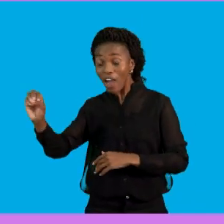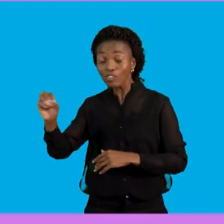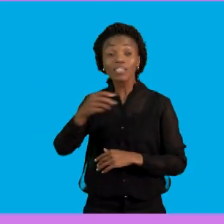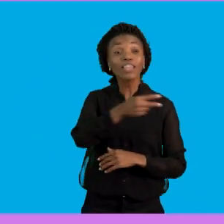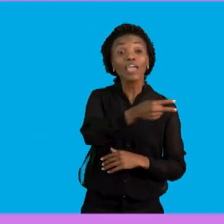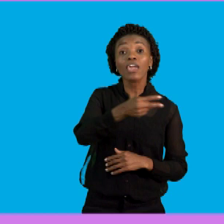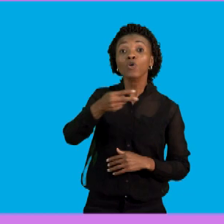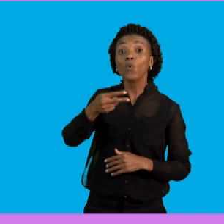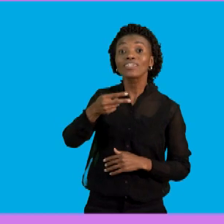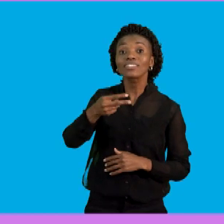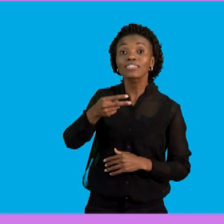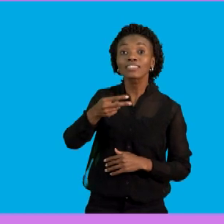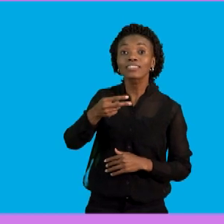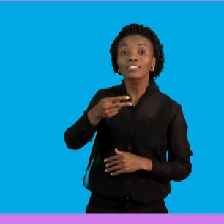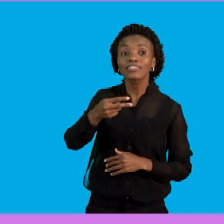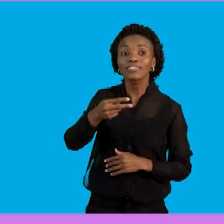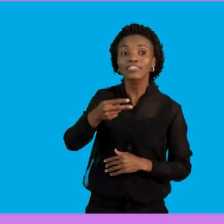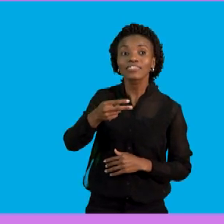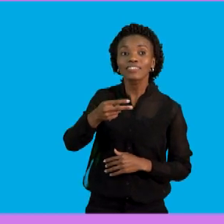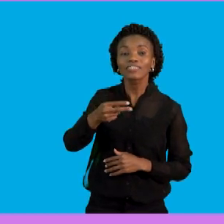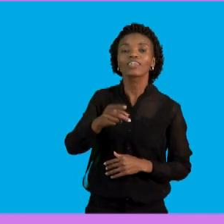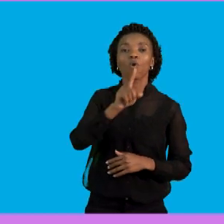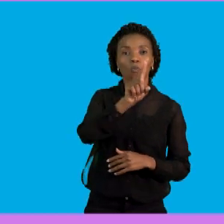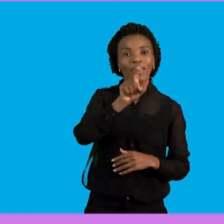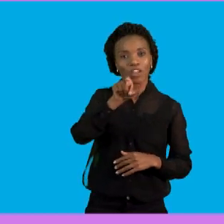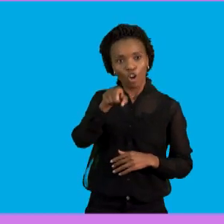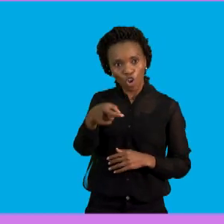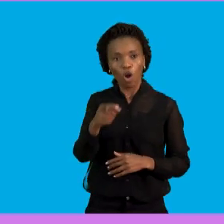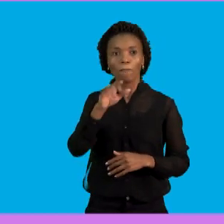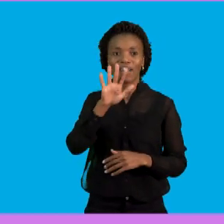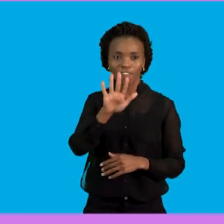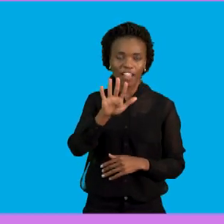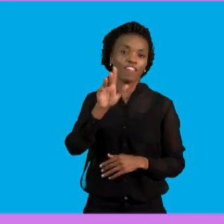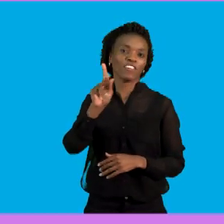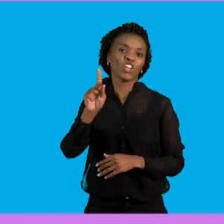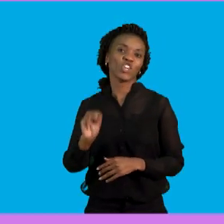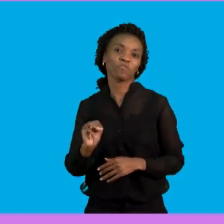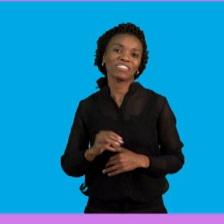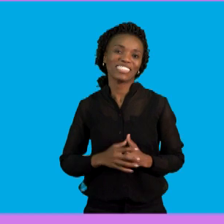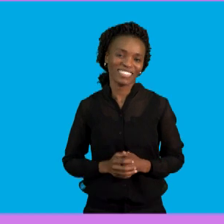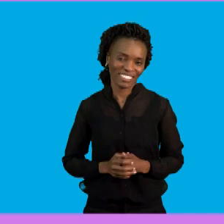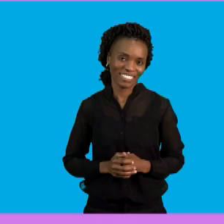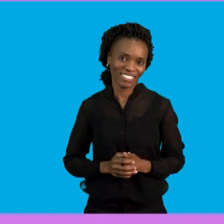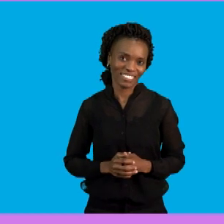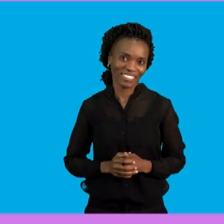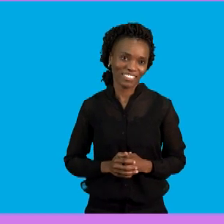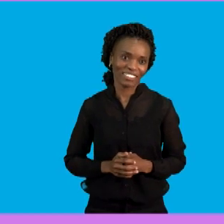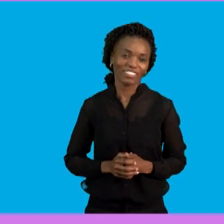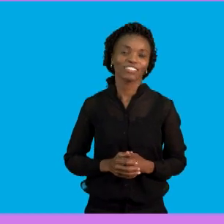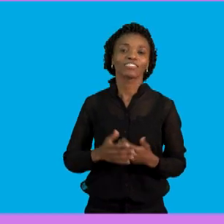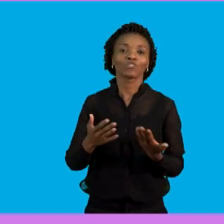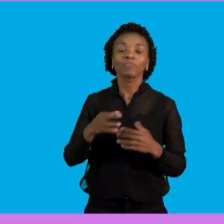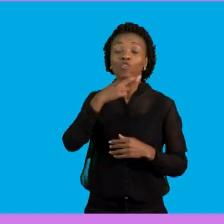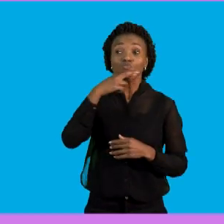100,000. So dividing this by 100,000, working out on your calculator, it's going to give you